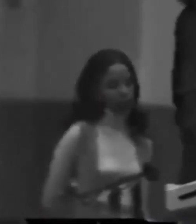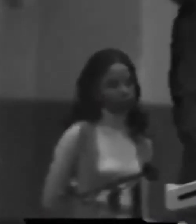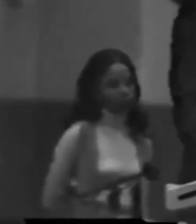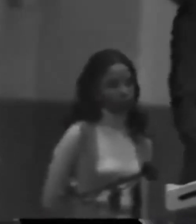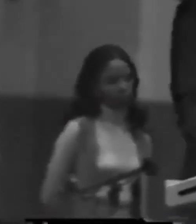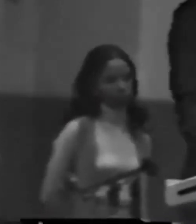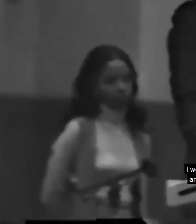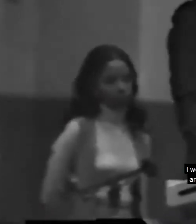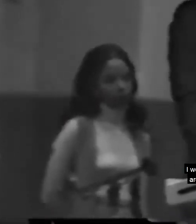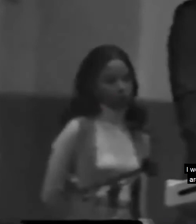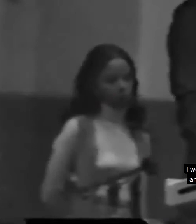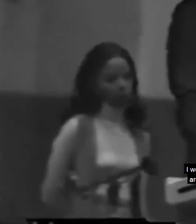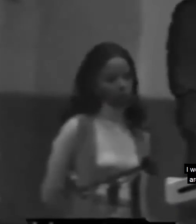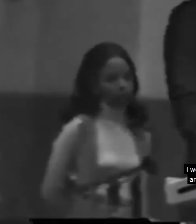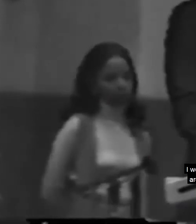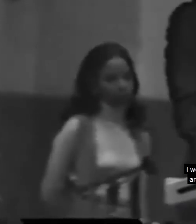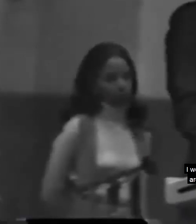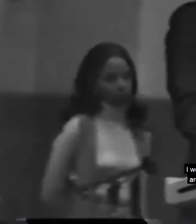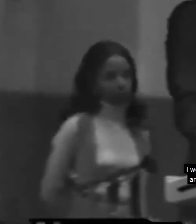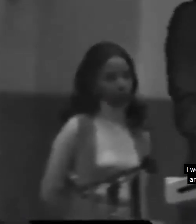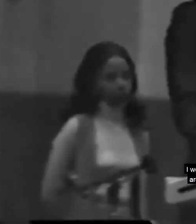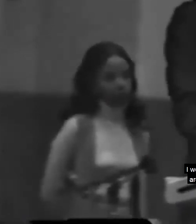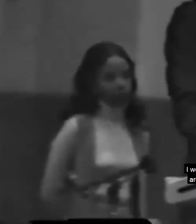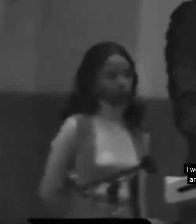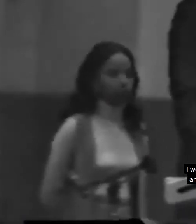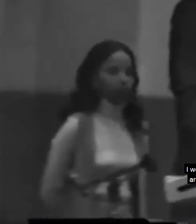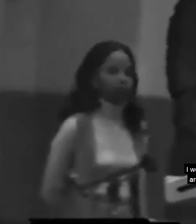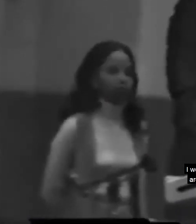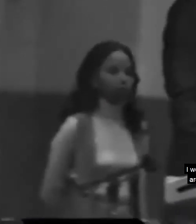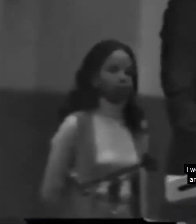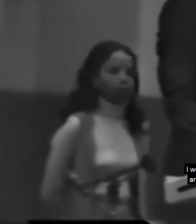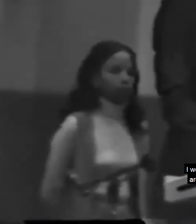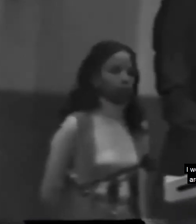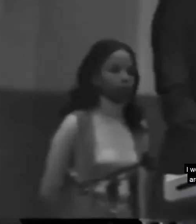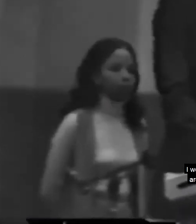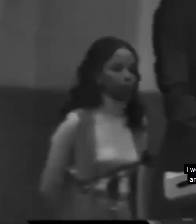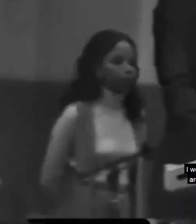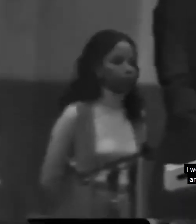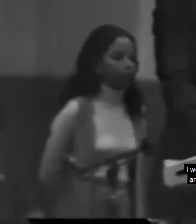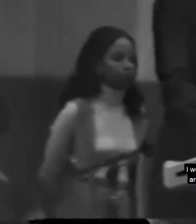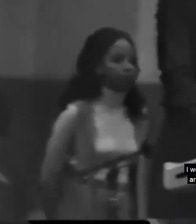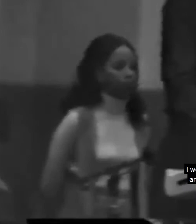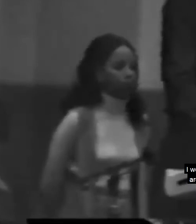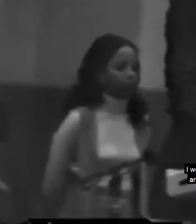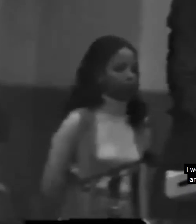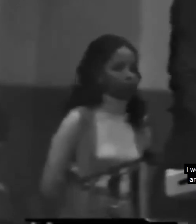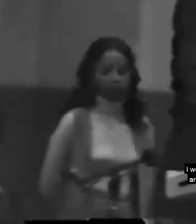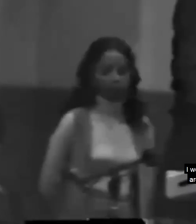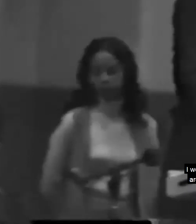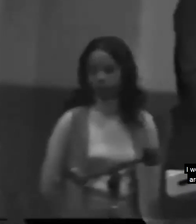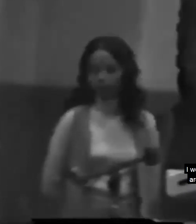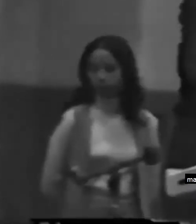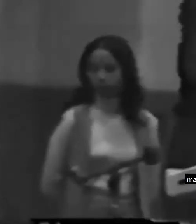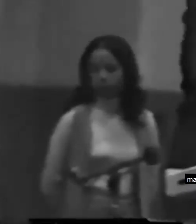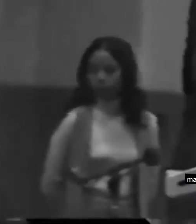I would like to move briefly into another area, an area where you find